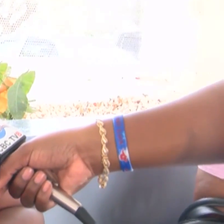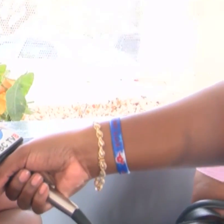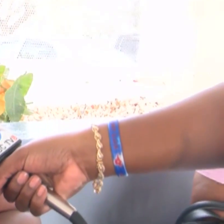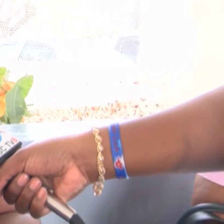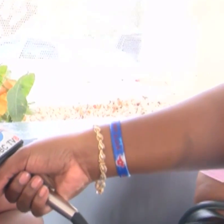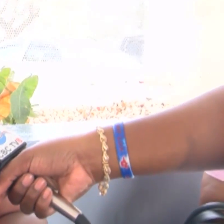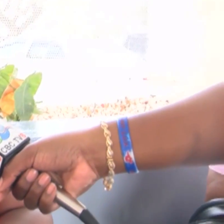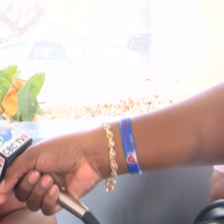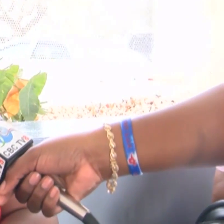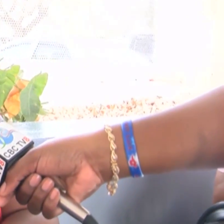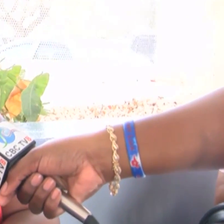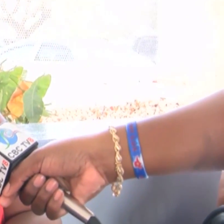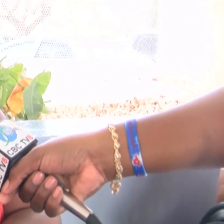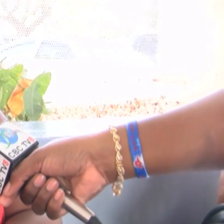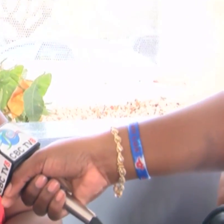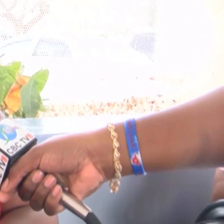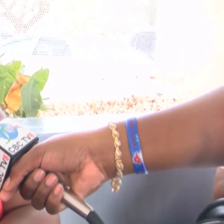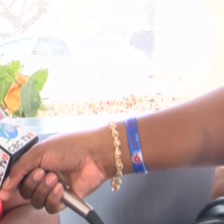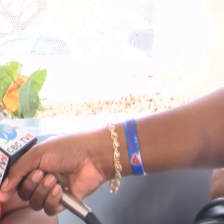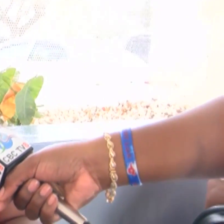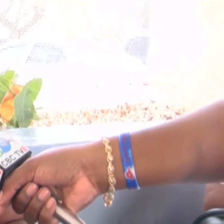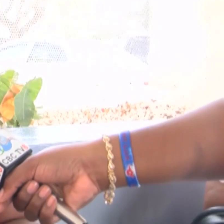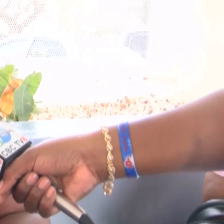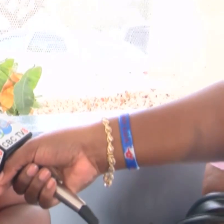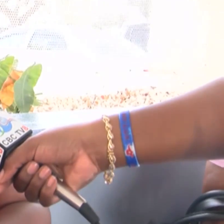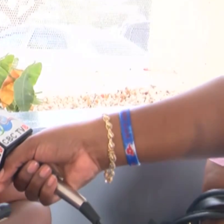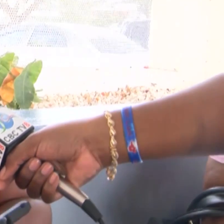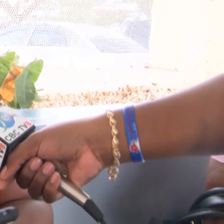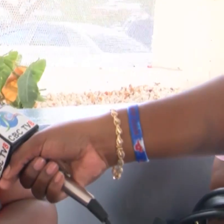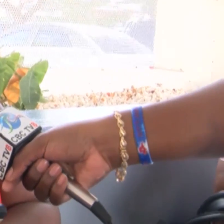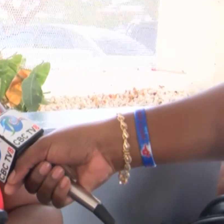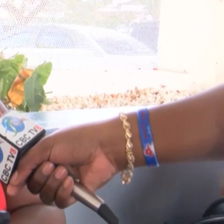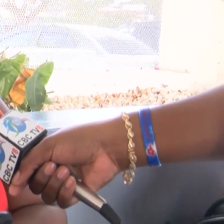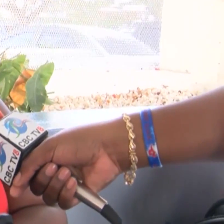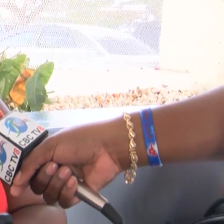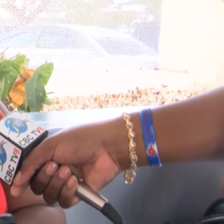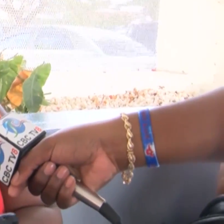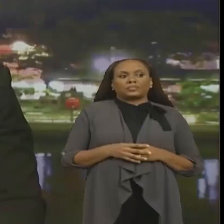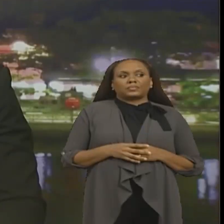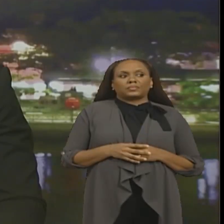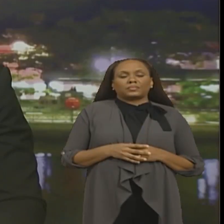need to have their differences sorted out. But I'm very glad they're back on the road.